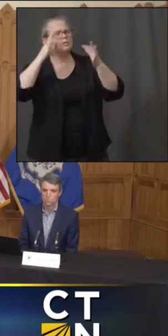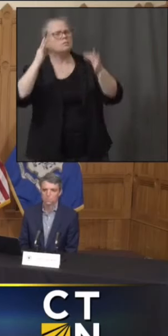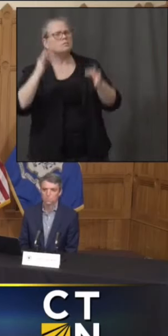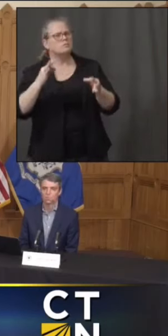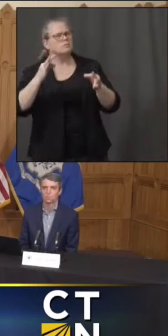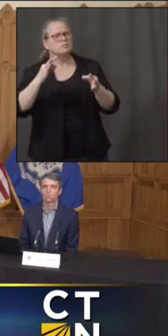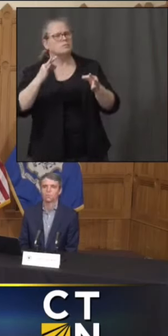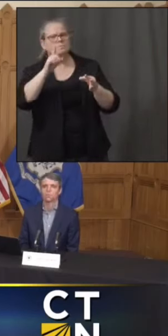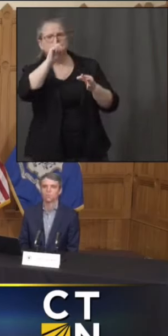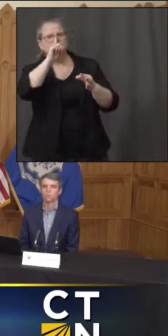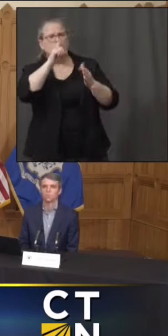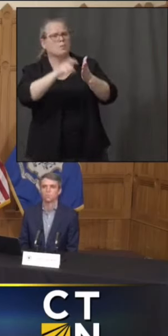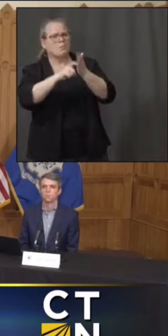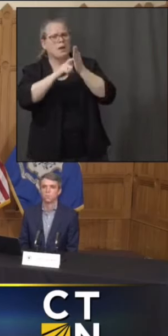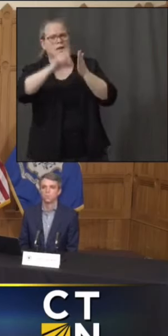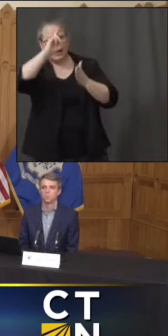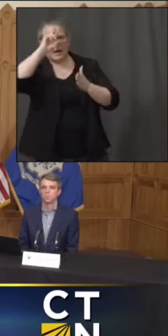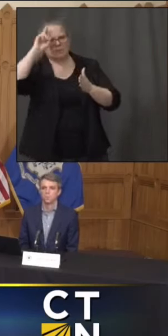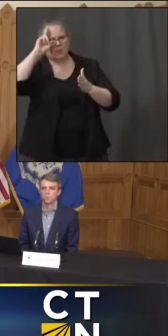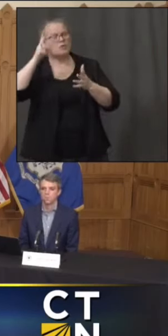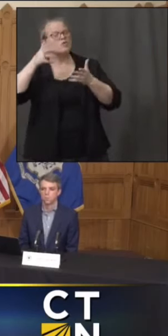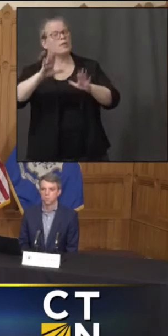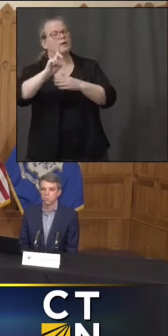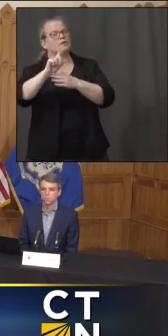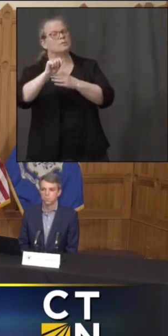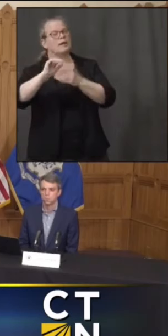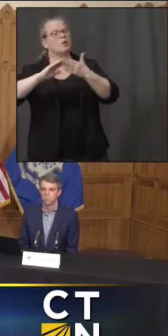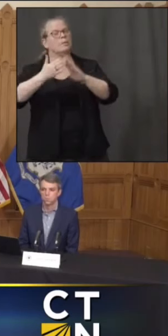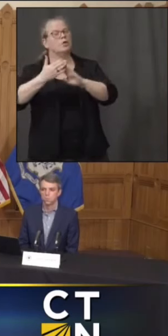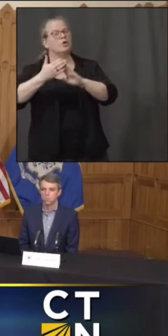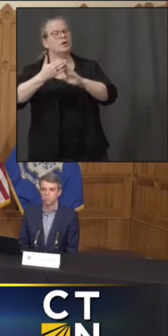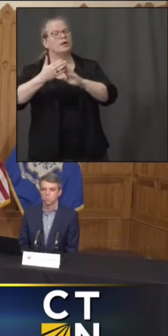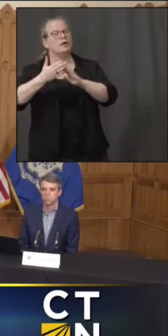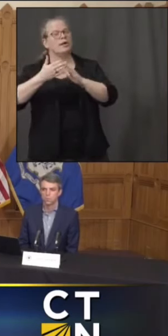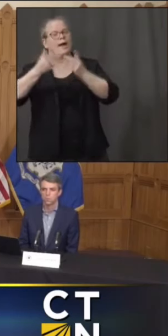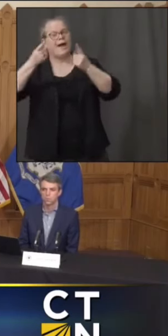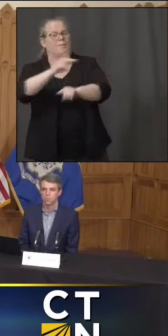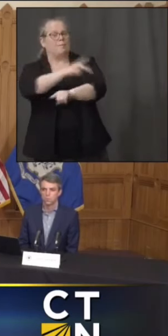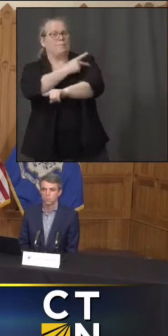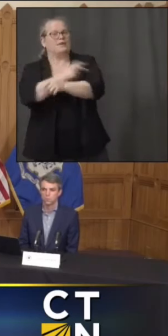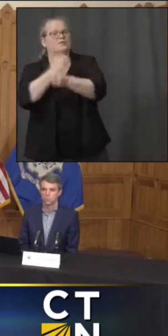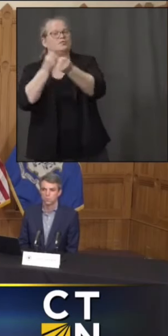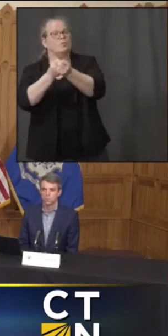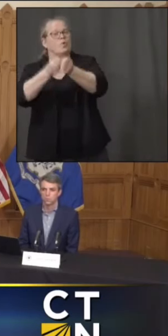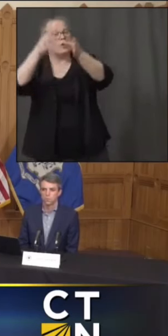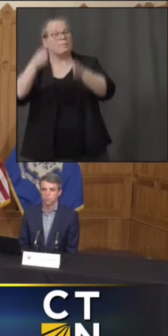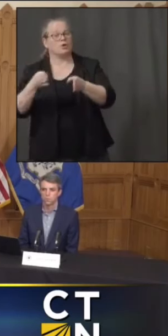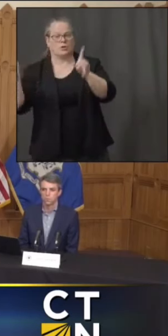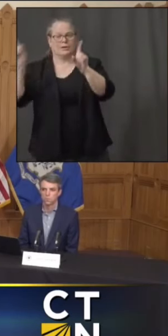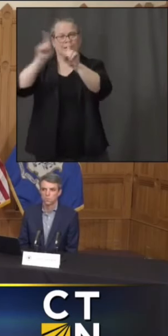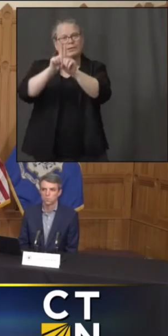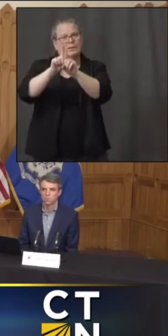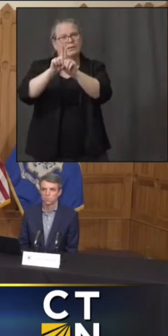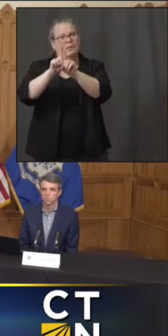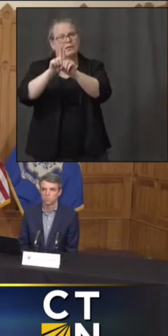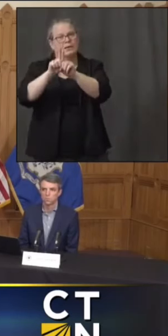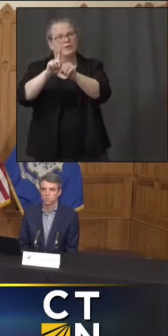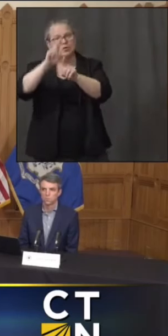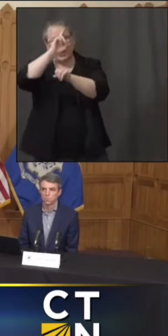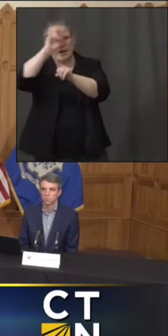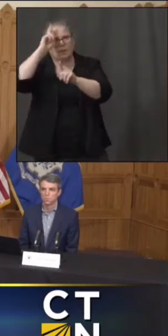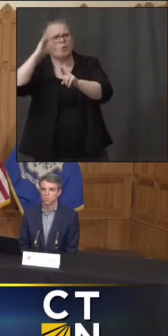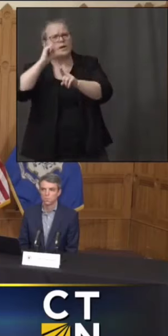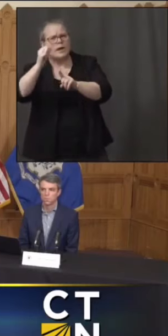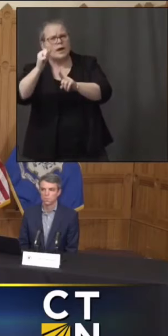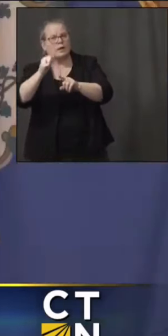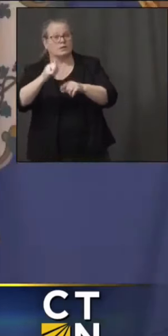to allow the disability community to bring a patient support person with them to the hospital? My understanding is we've